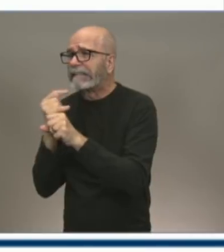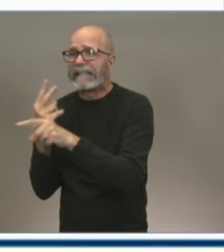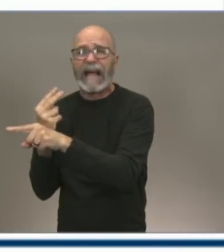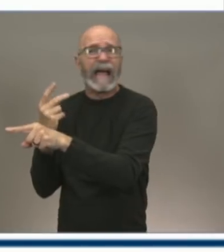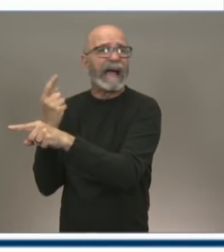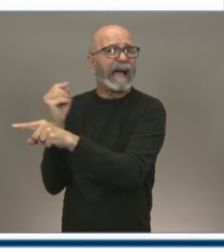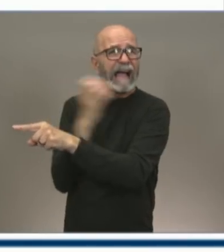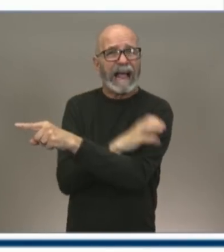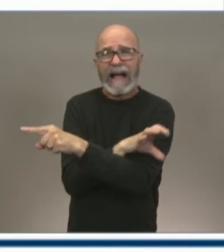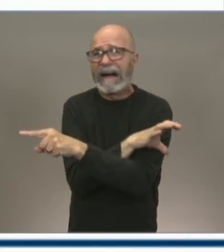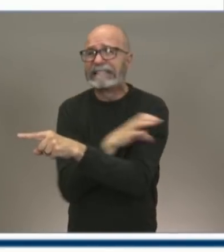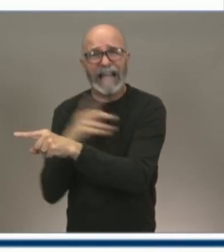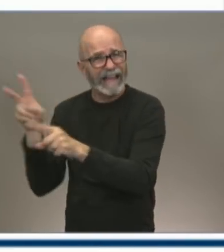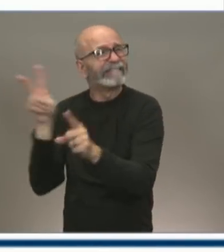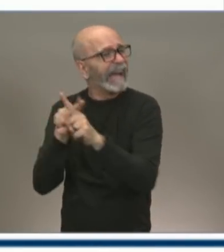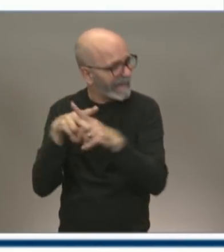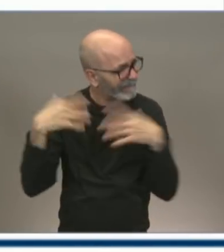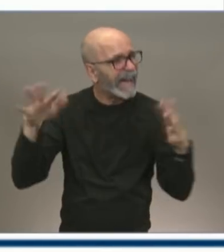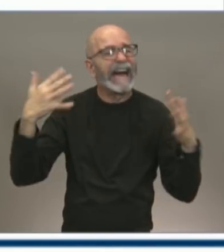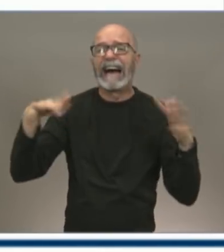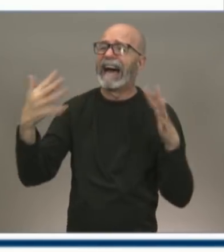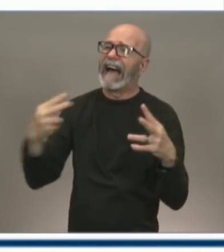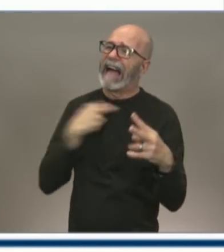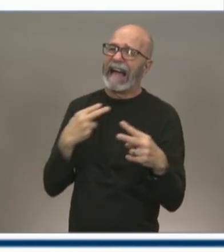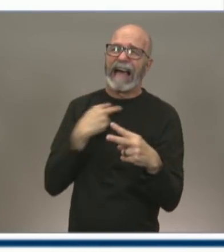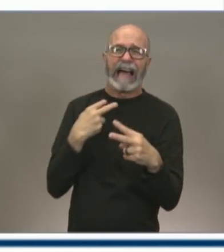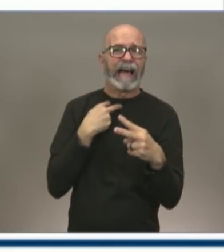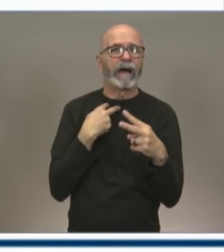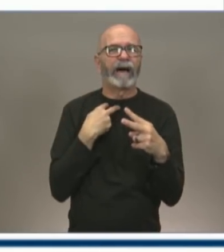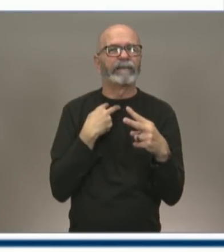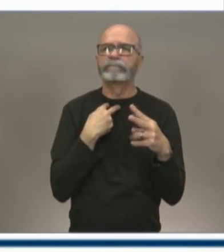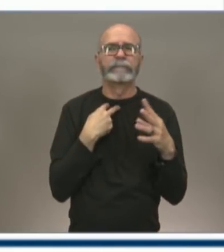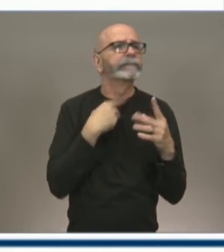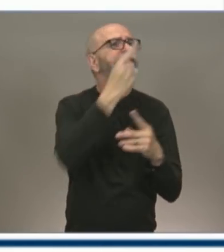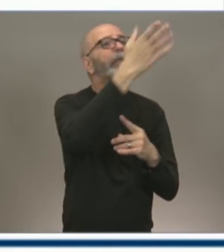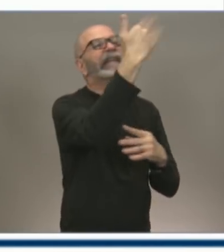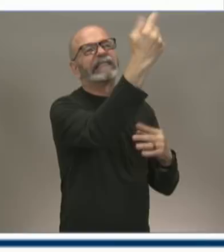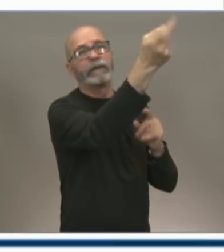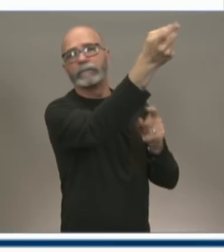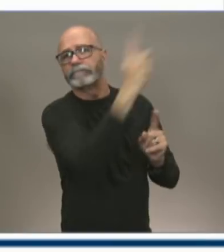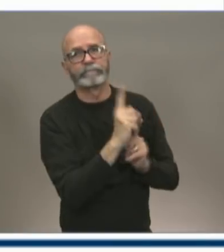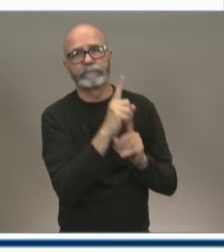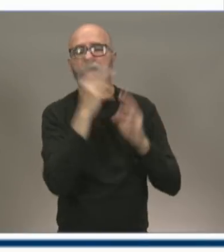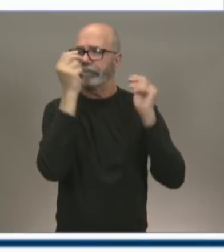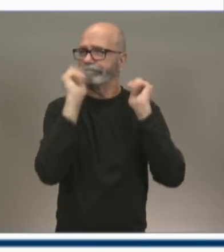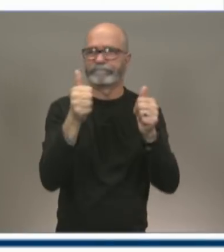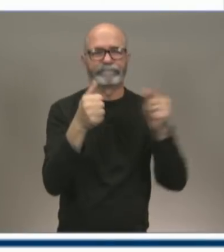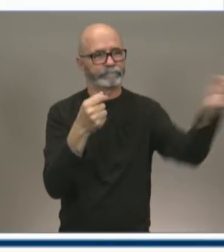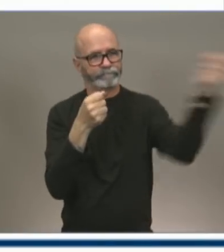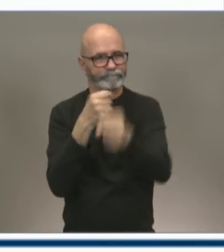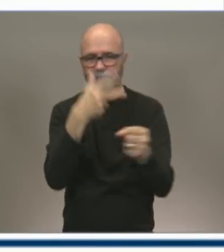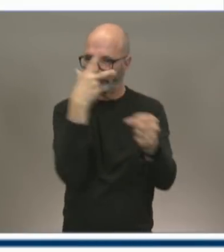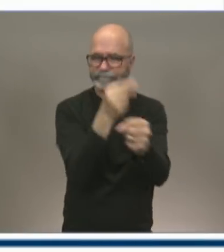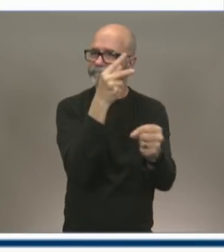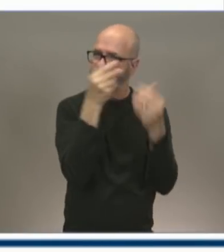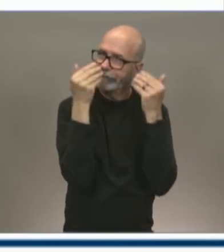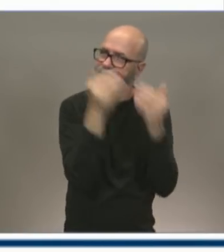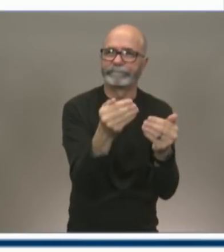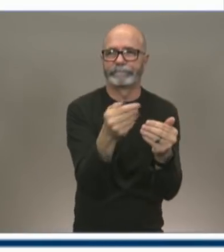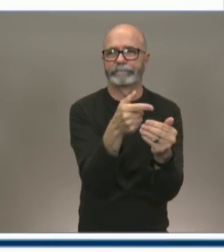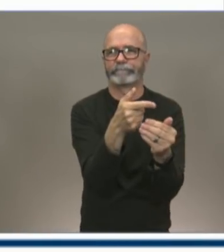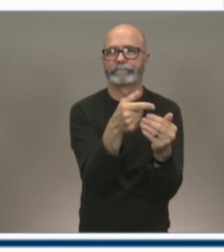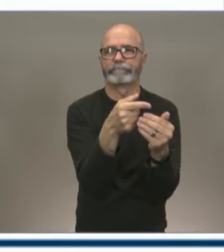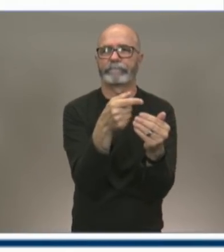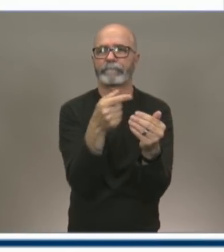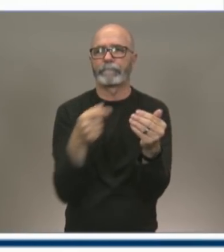for, they'll very quickly get somebody else to fill that spot. As much as possible, we want to take somebody who's in the existing